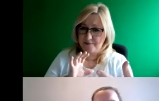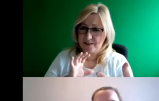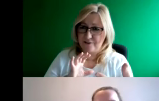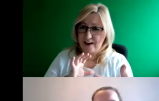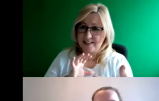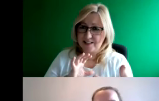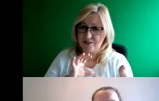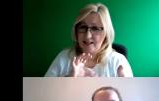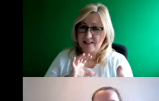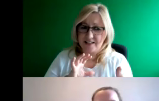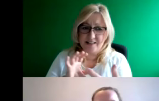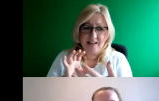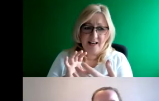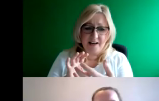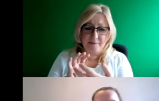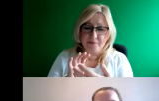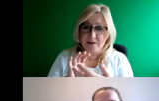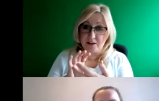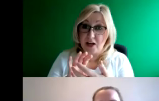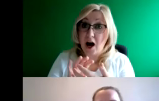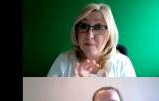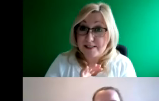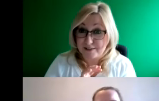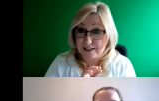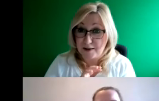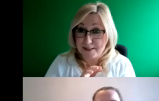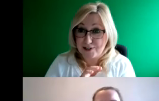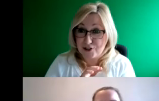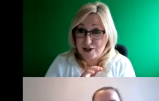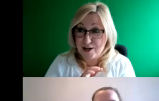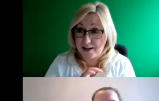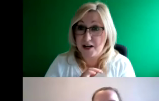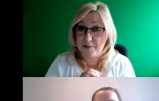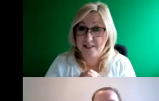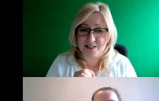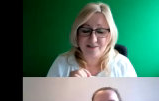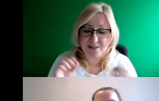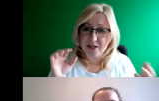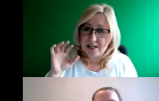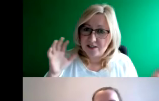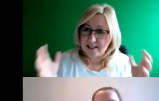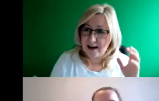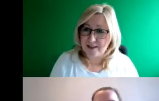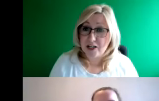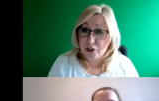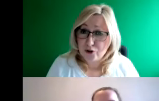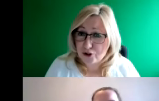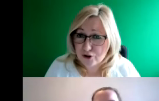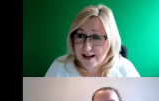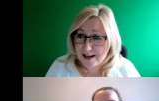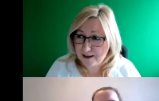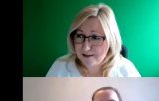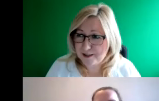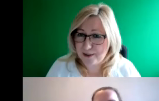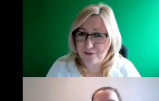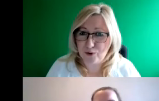distancing effect, you get that the opposite of accommodation, you get non-accommodation, right? So you can have that. You could